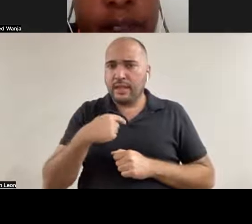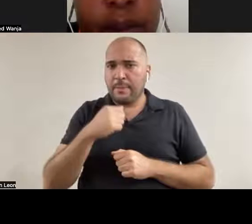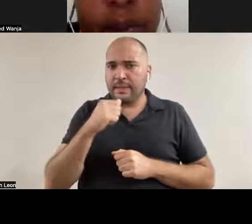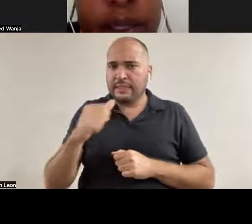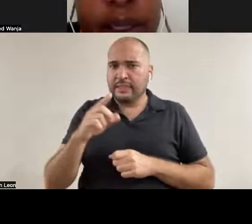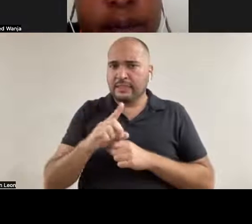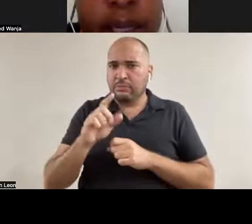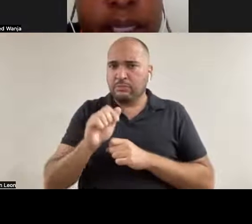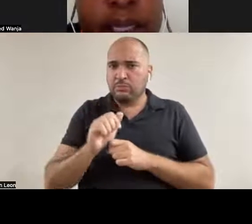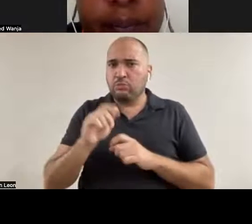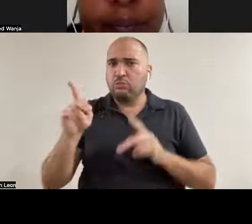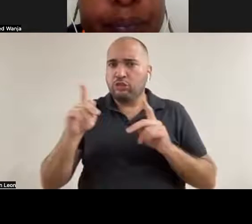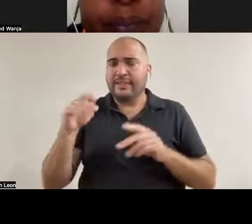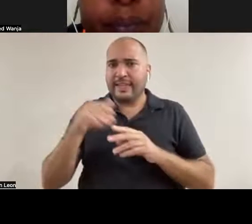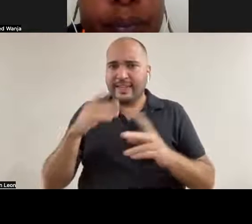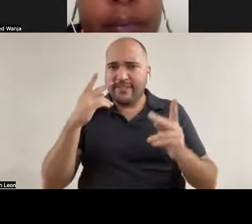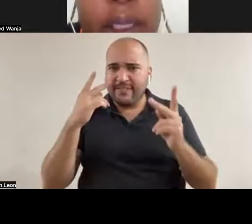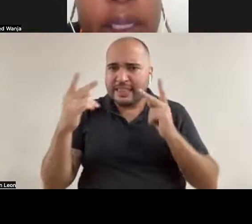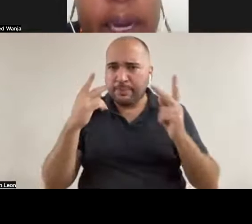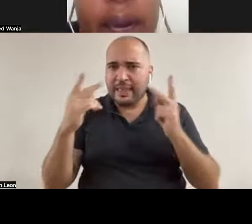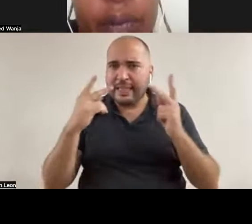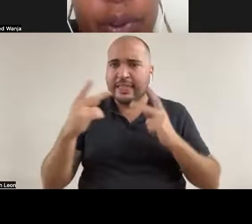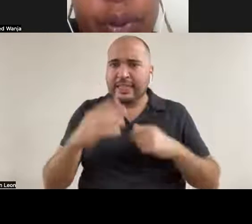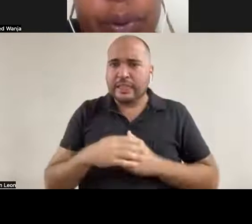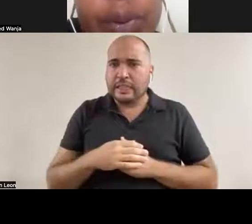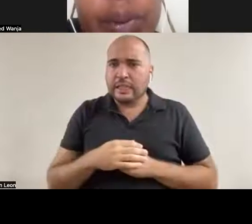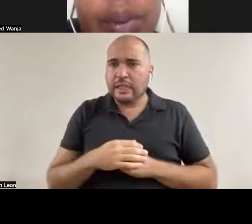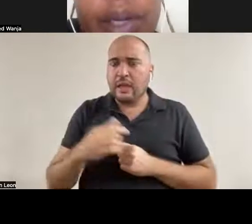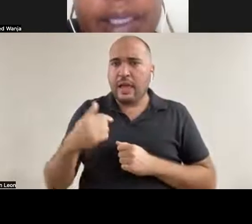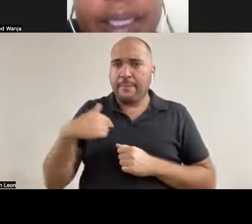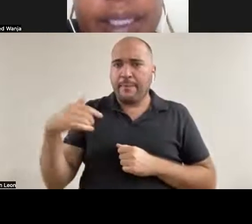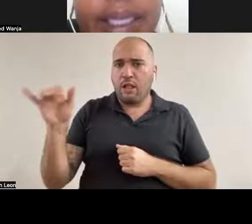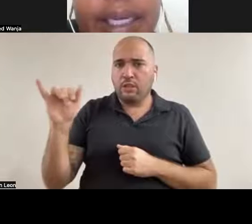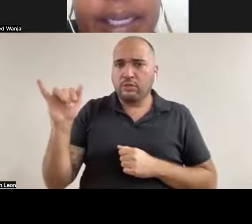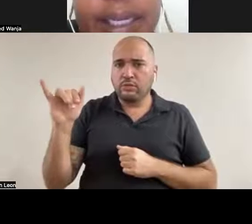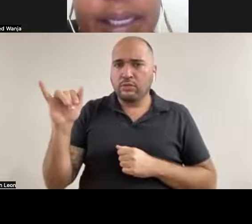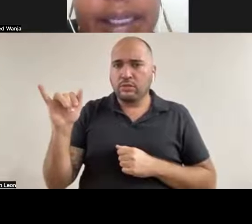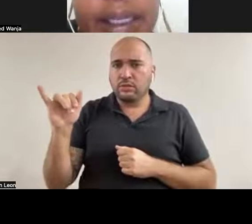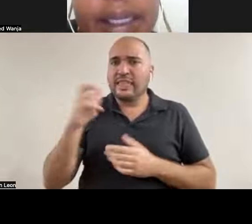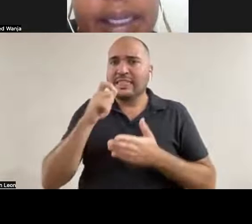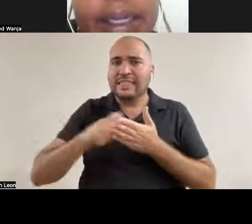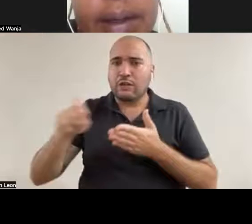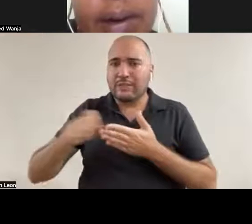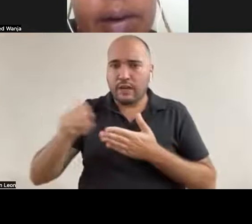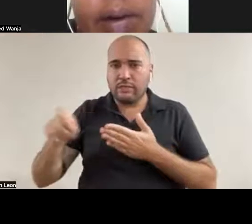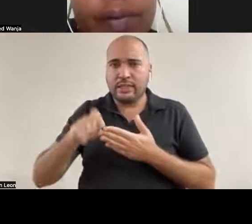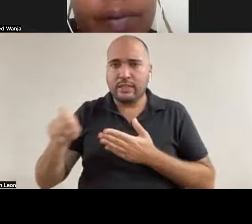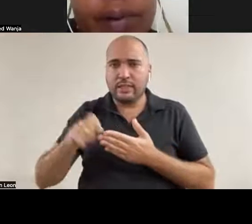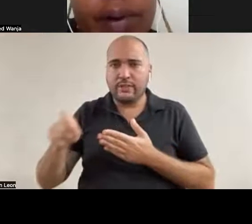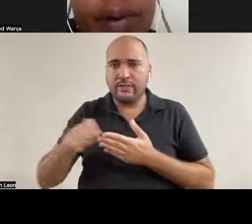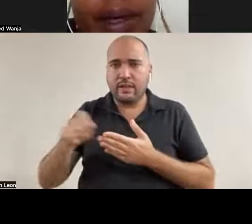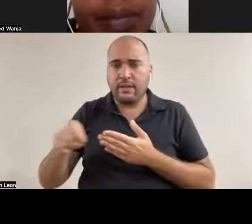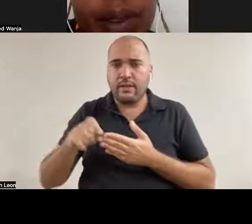in visible disability. I'm also a secretary